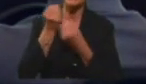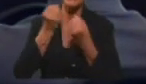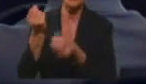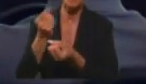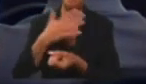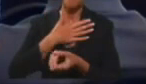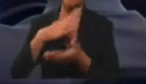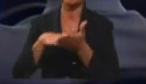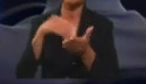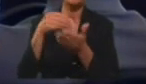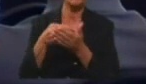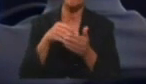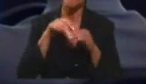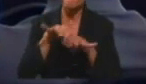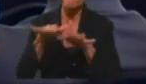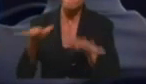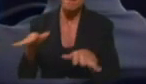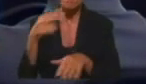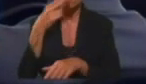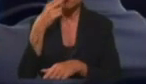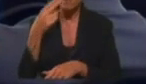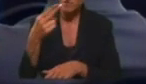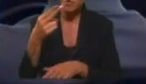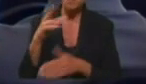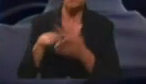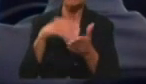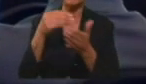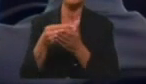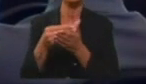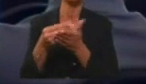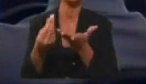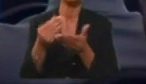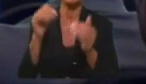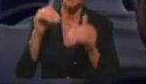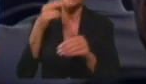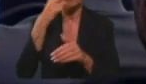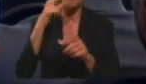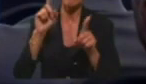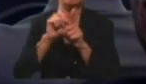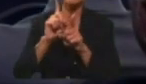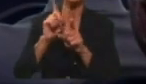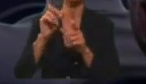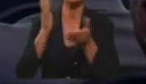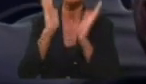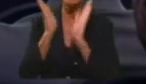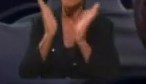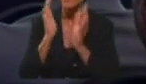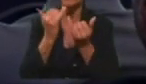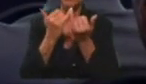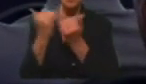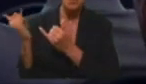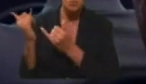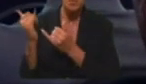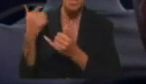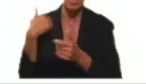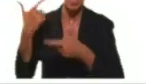stories too across my media. I'm always sharing a mix of experiences. I took this photo a couple months ago by the Bilani